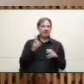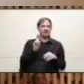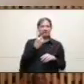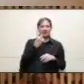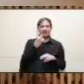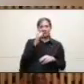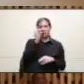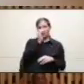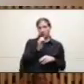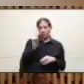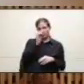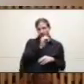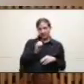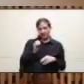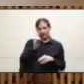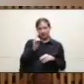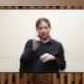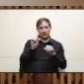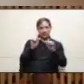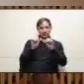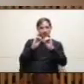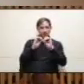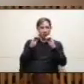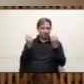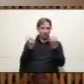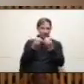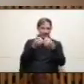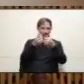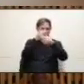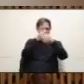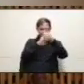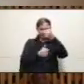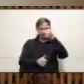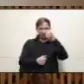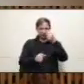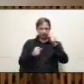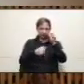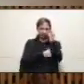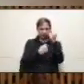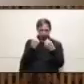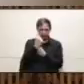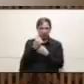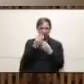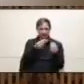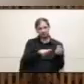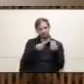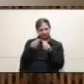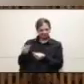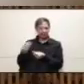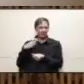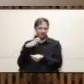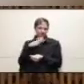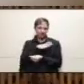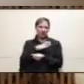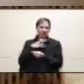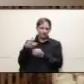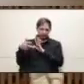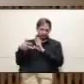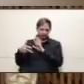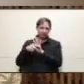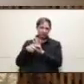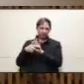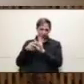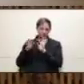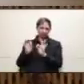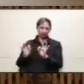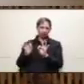October, the organizational structure of Mahikeng should have been taken to council, and it must be a structure that